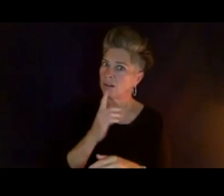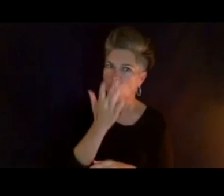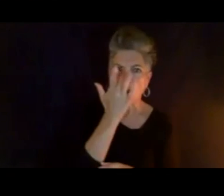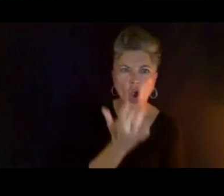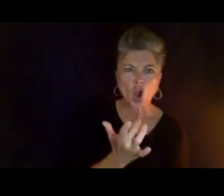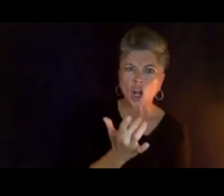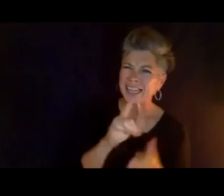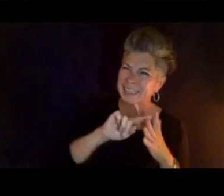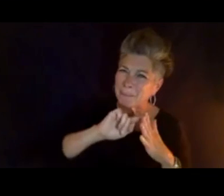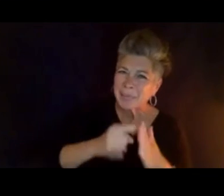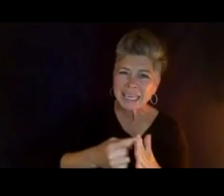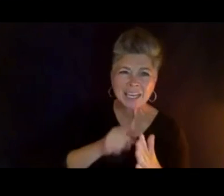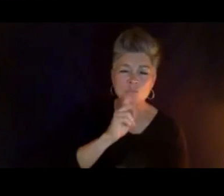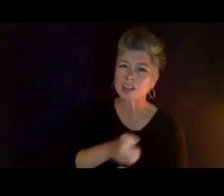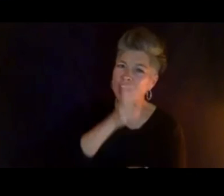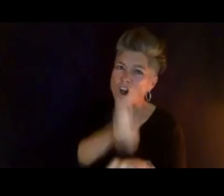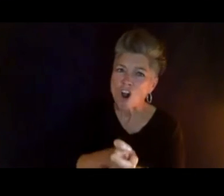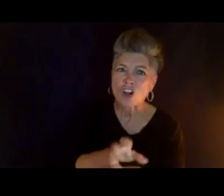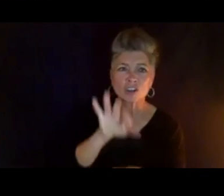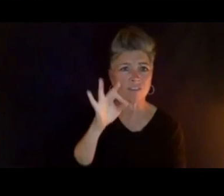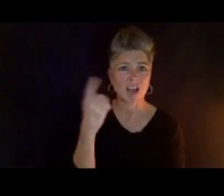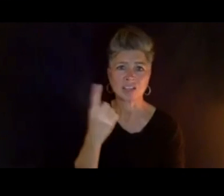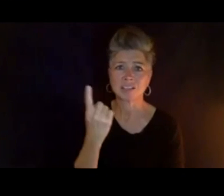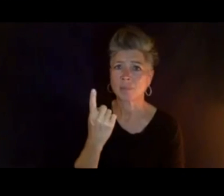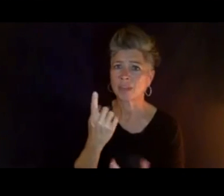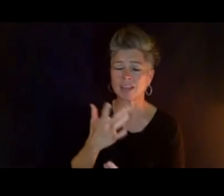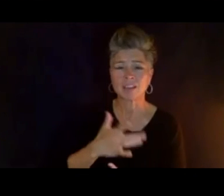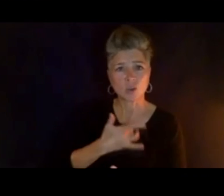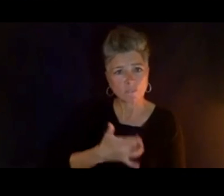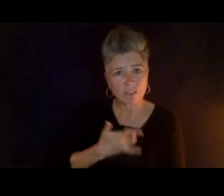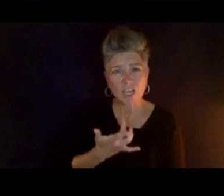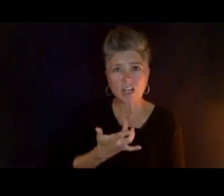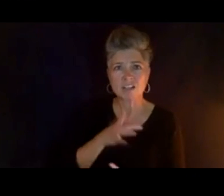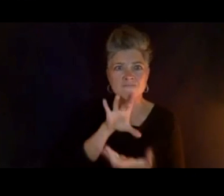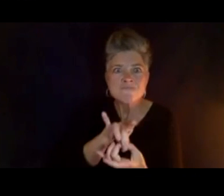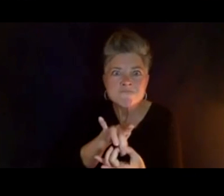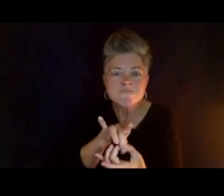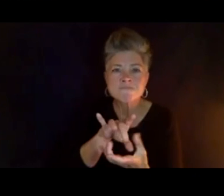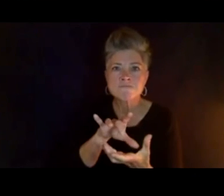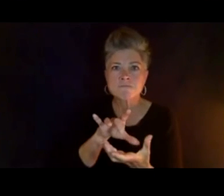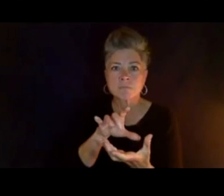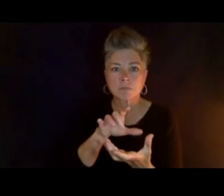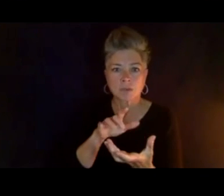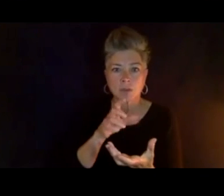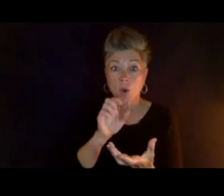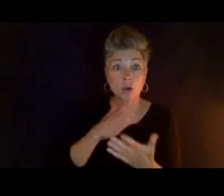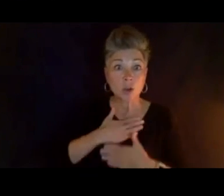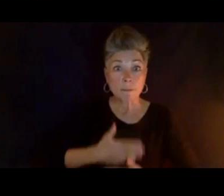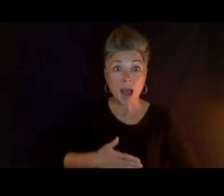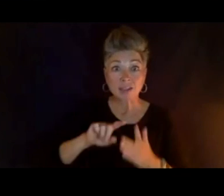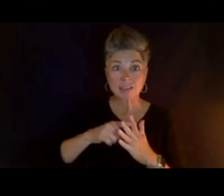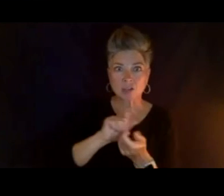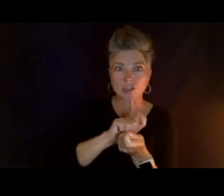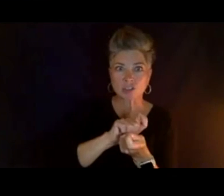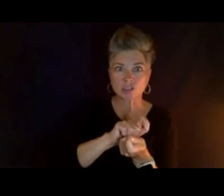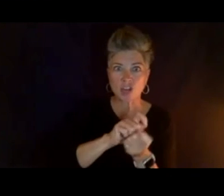your, to feel beautiful or to feel like you're, you know, or when your body starts changing and you don't know